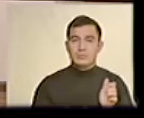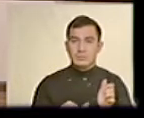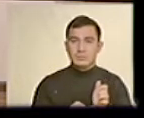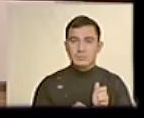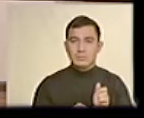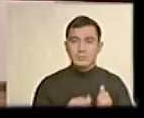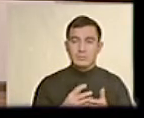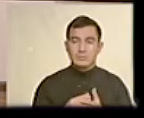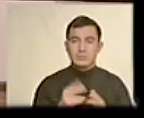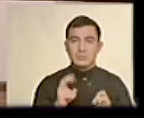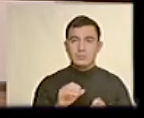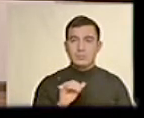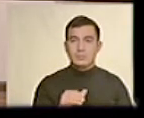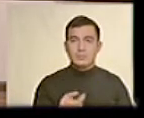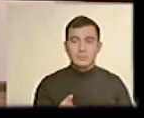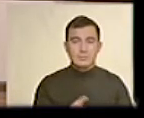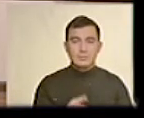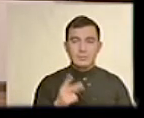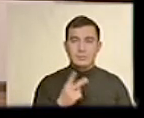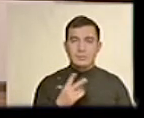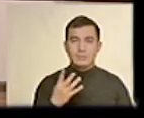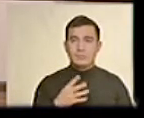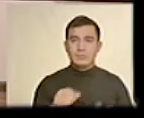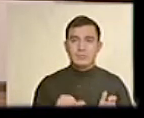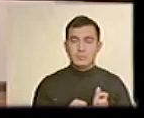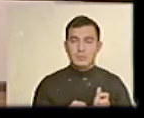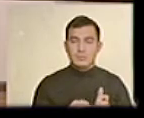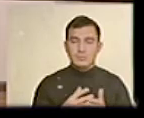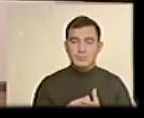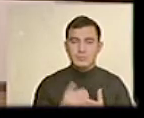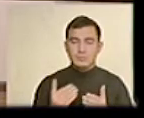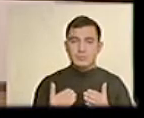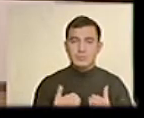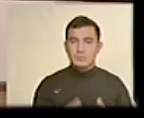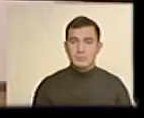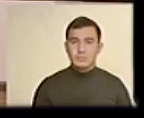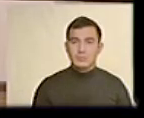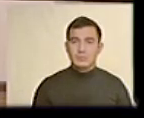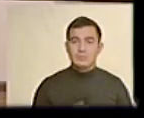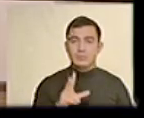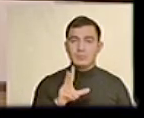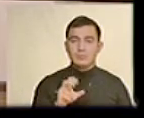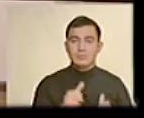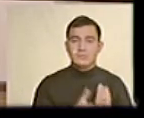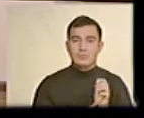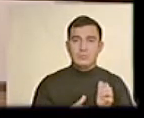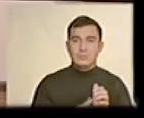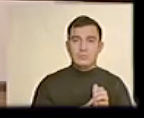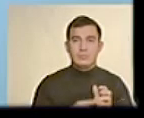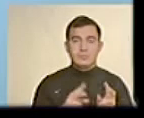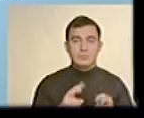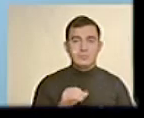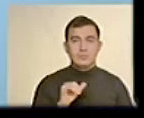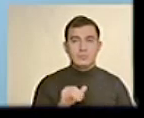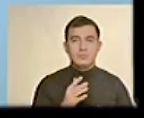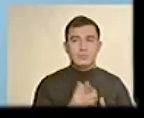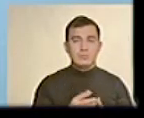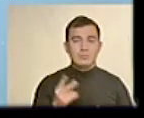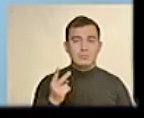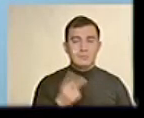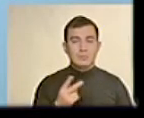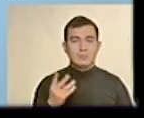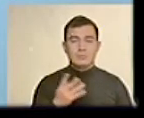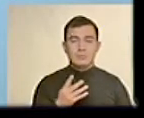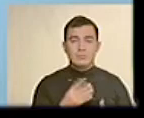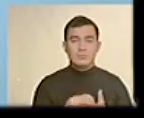366-chi topshiriqning ham 2-chi, 4-chi, 6-chi misollari, 367-chi topshiriqning 2-chi,